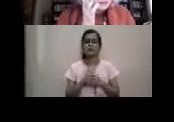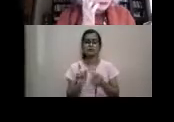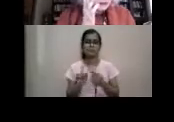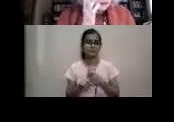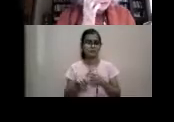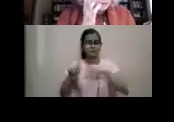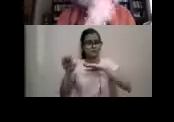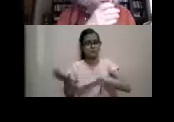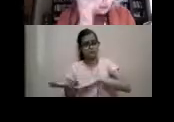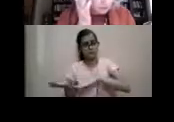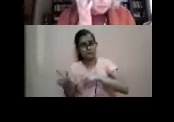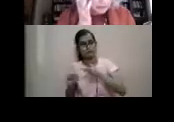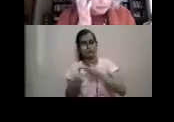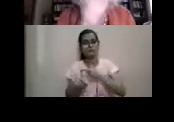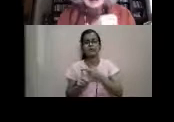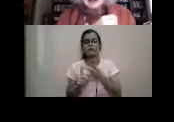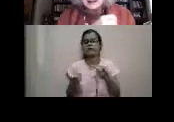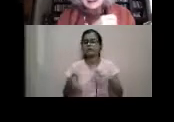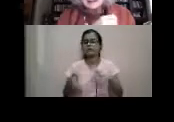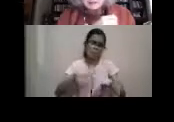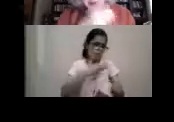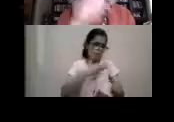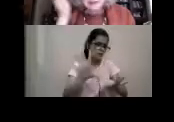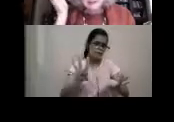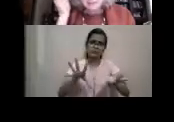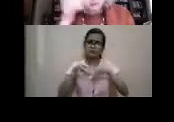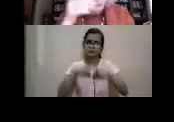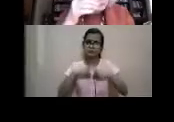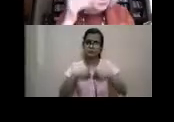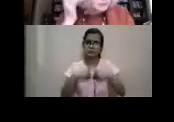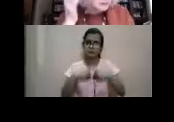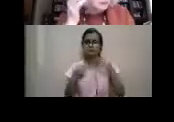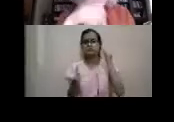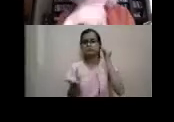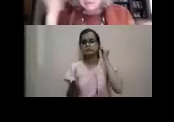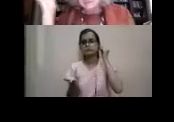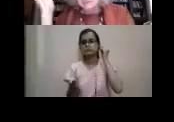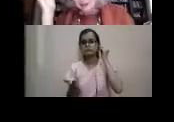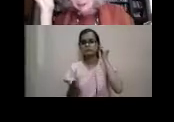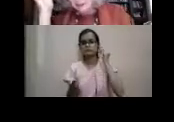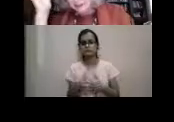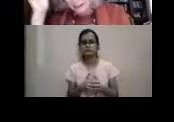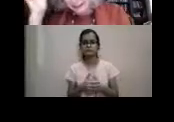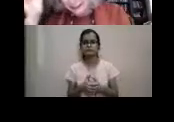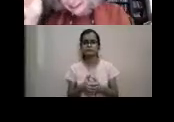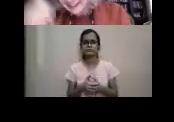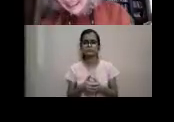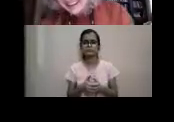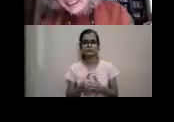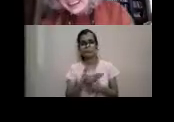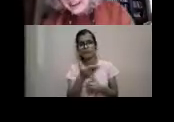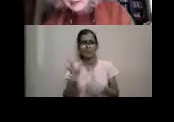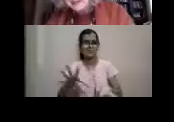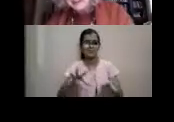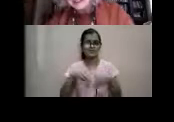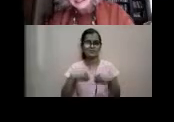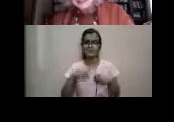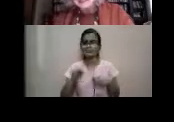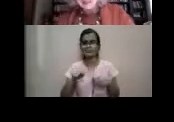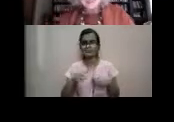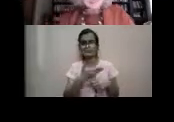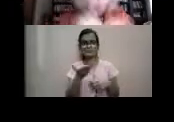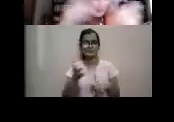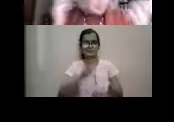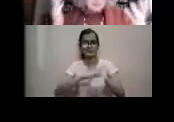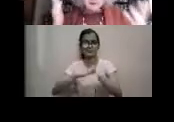dependencies, we accept and we meet them with resilience. We don't love the inevitability of